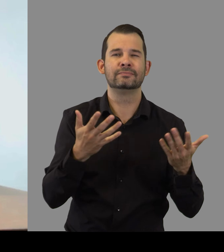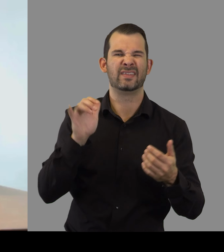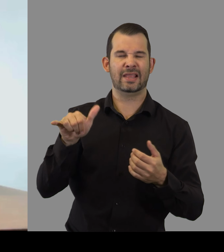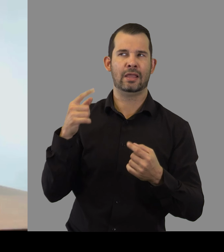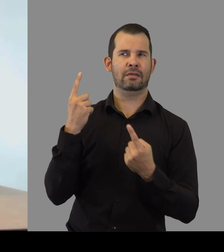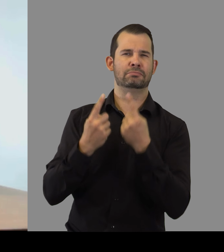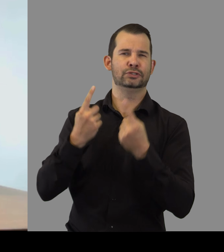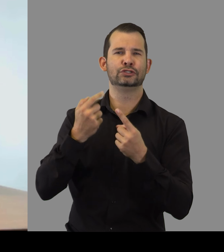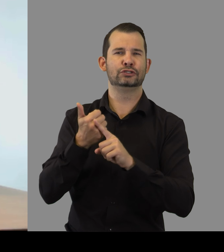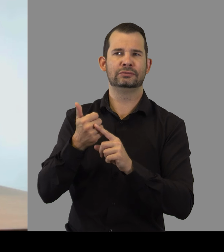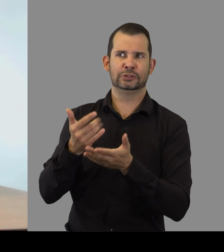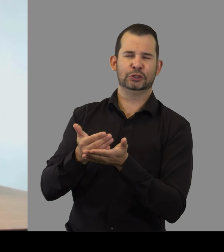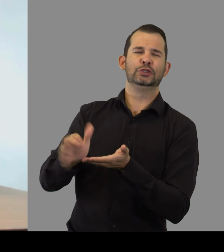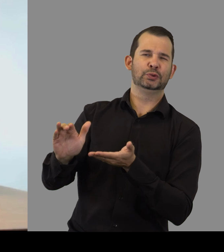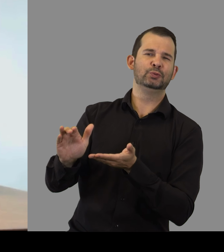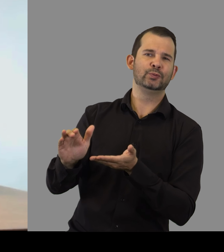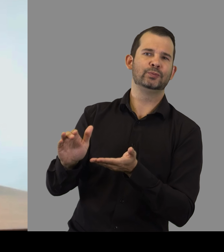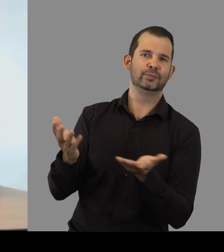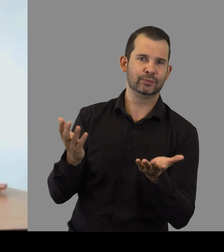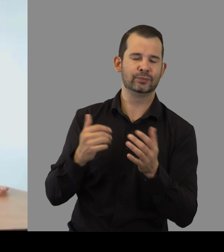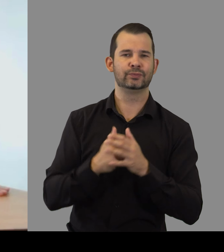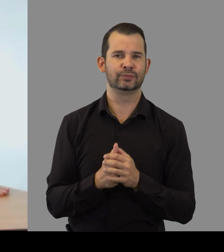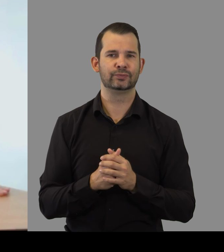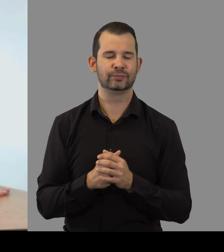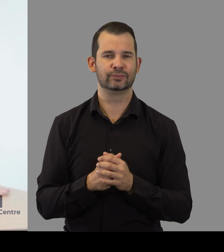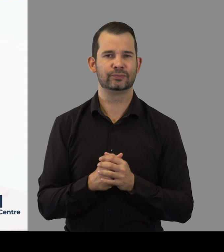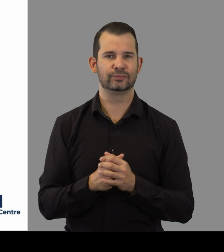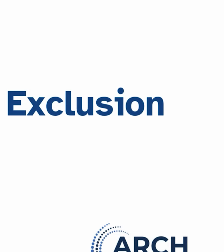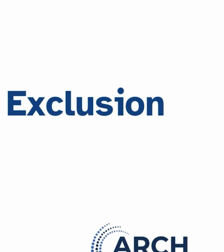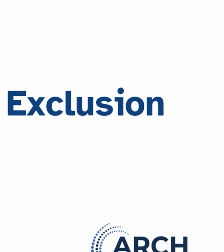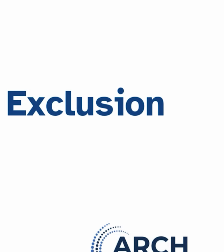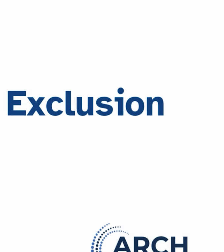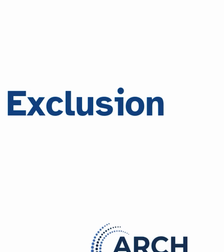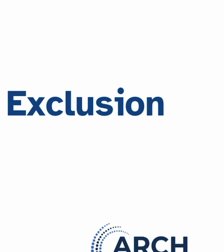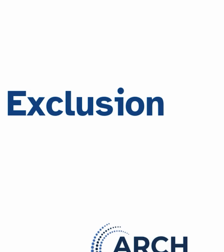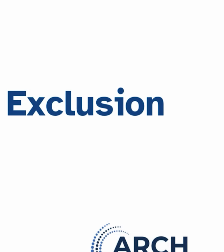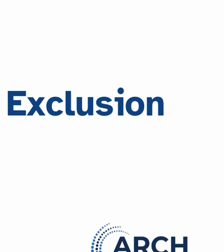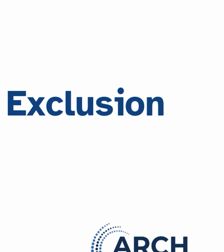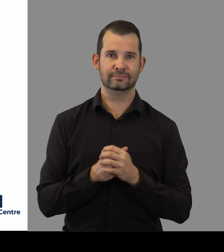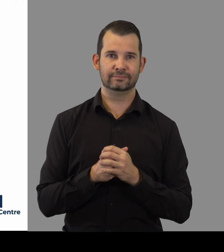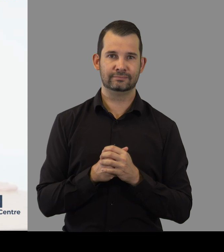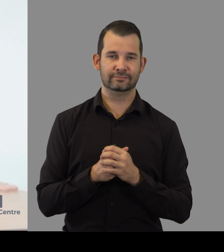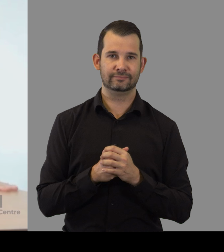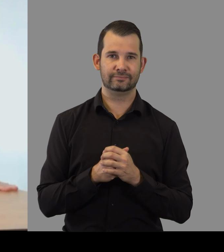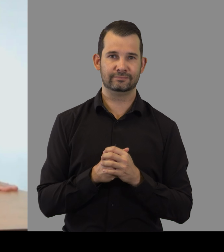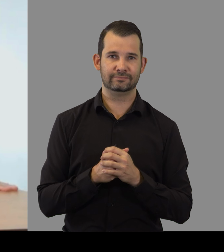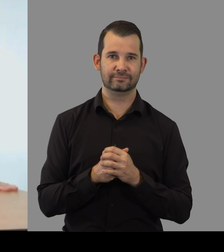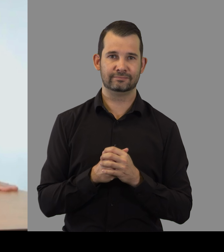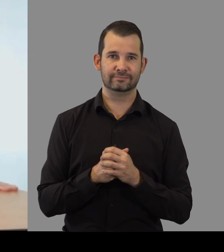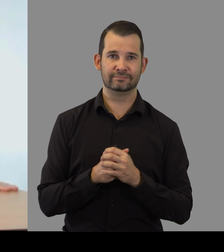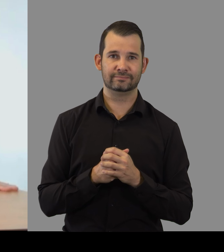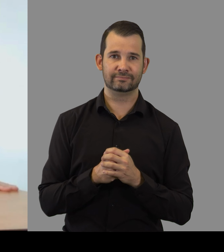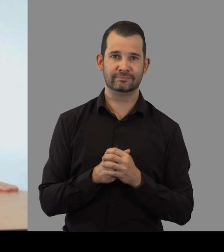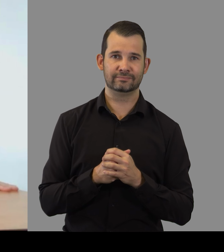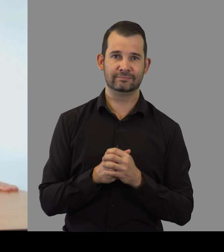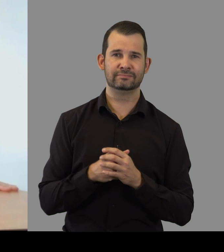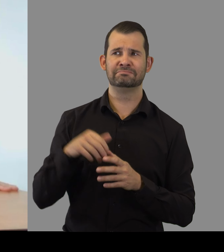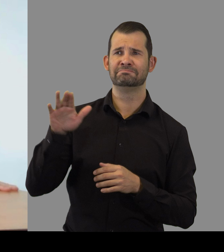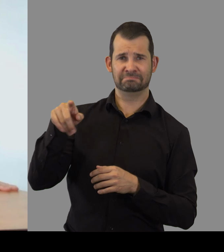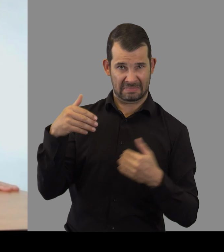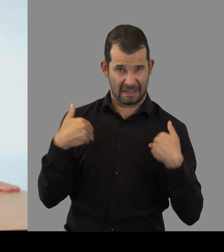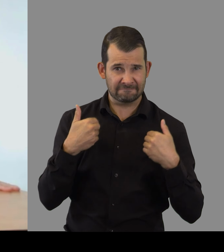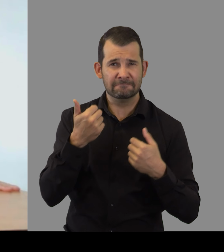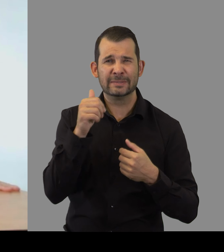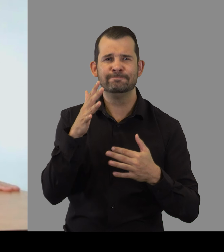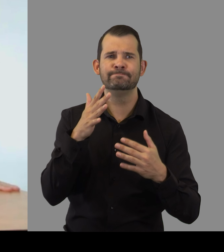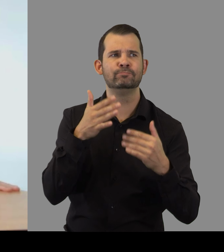of time, this could be argued as an exclusion. How to document an exclusion. Do you